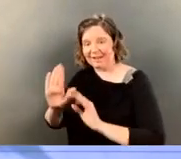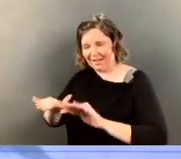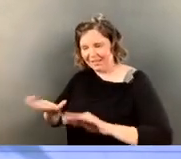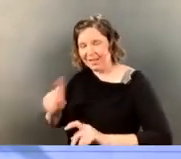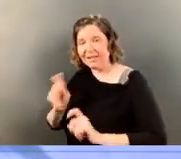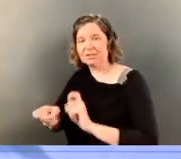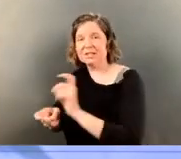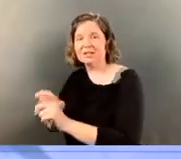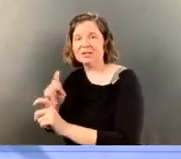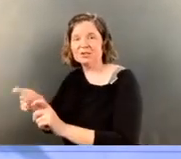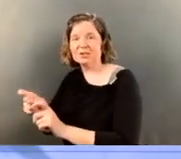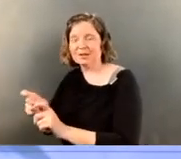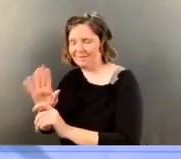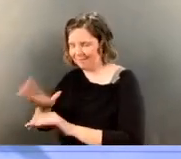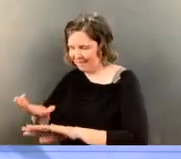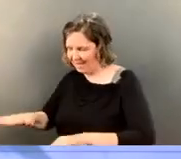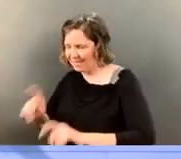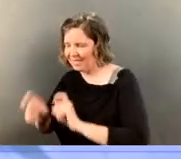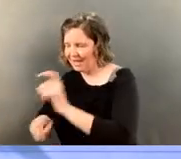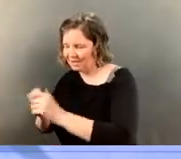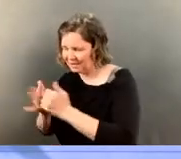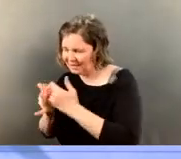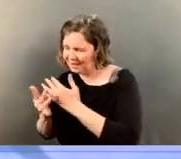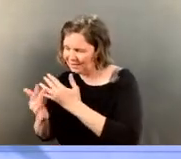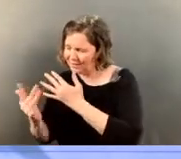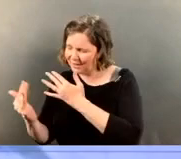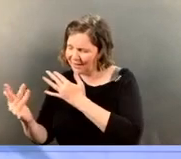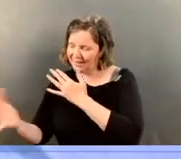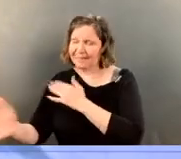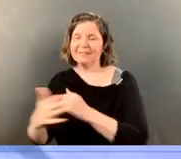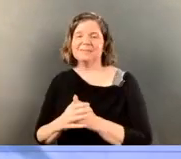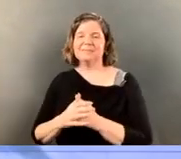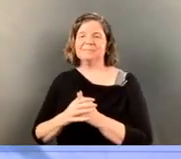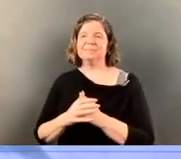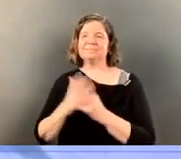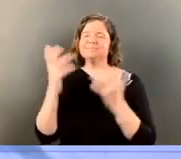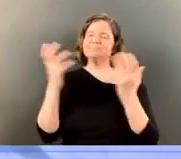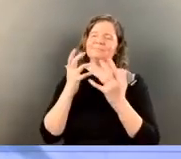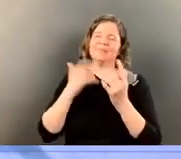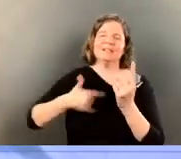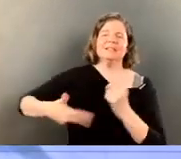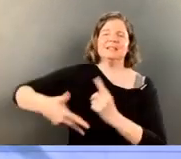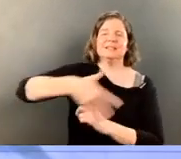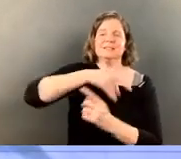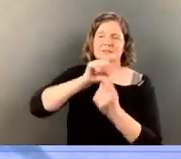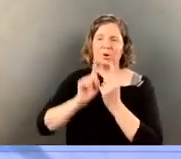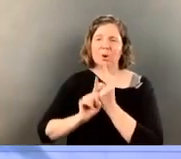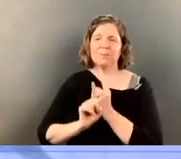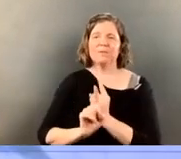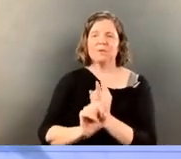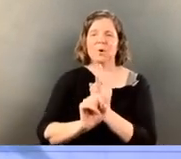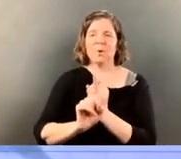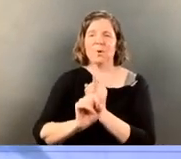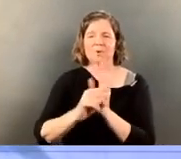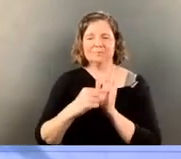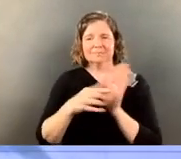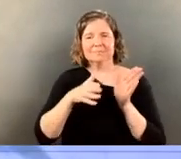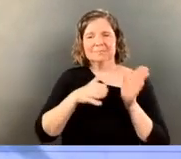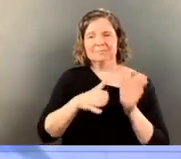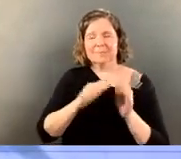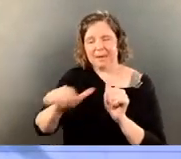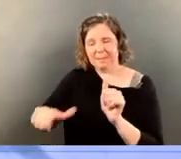children and their children and their children. May His presence come before